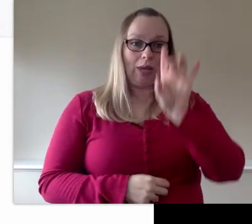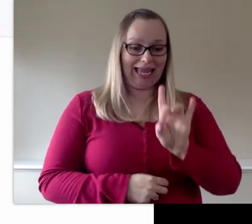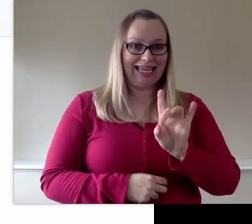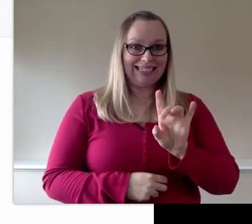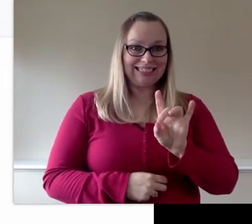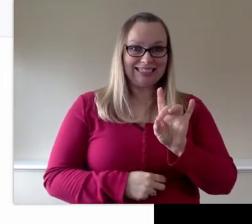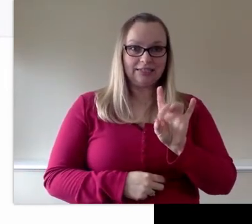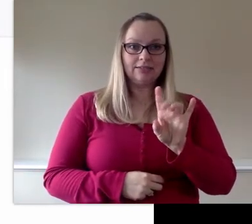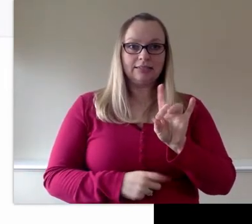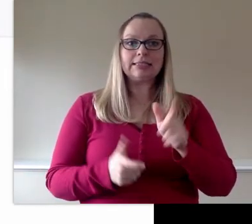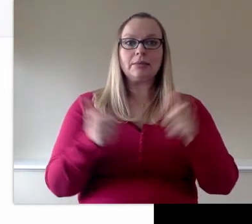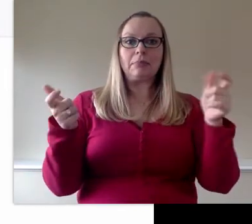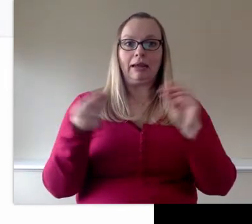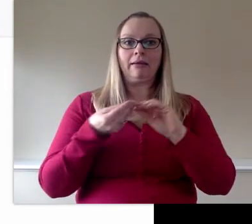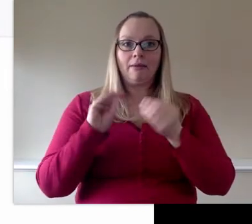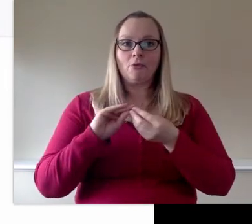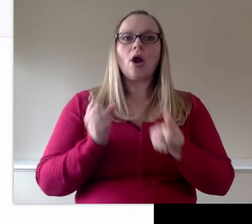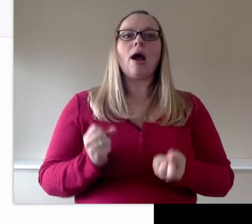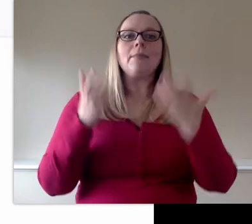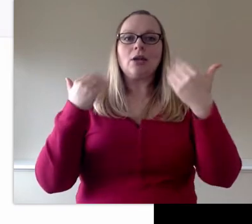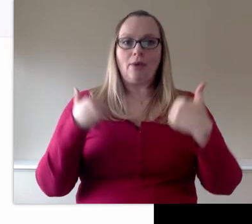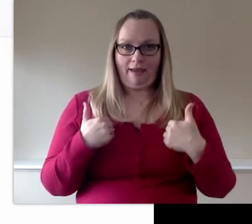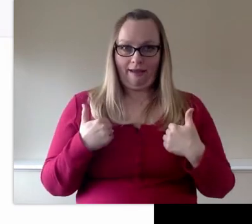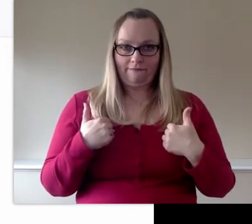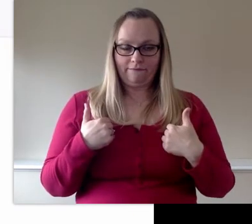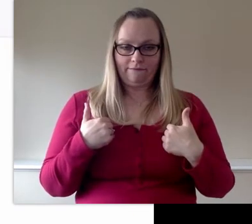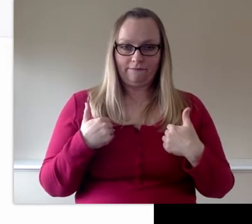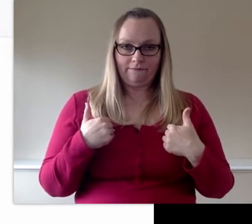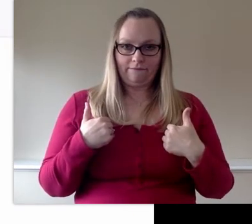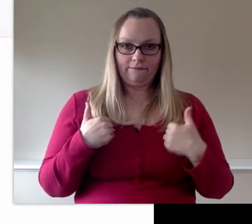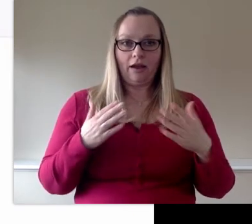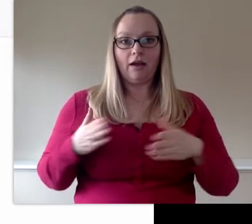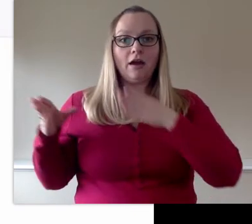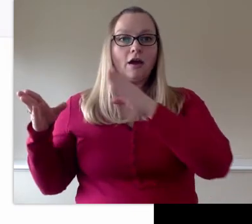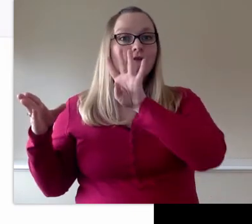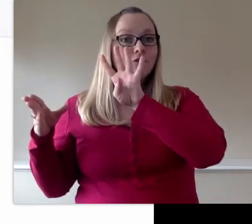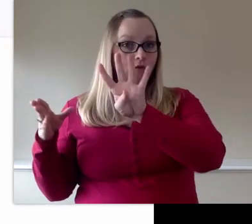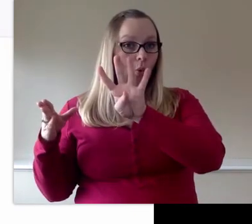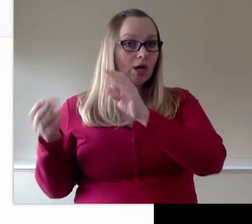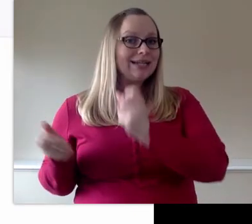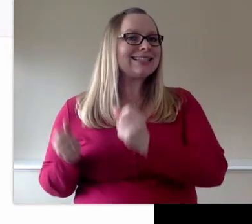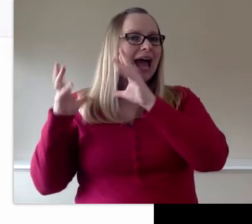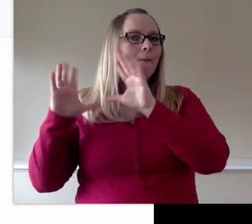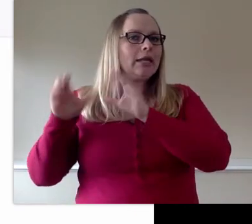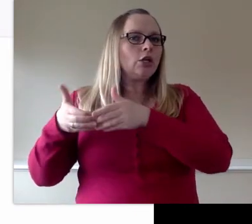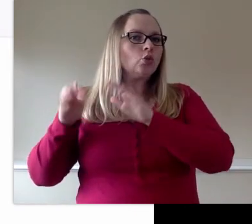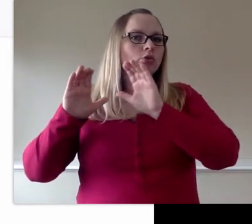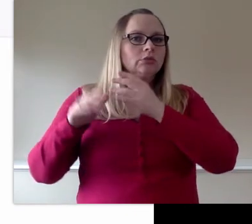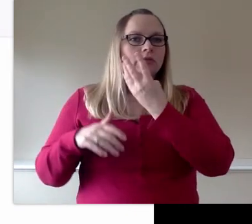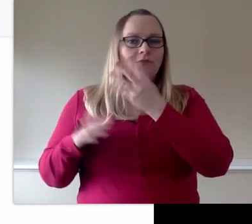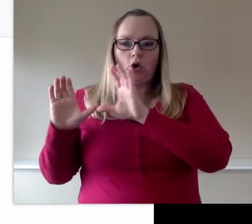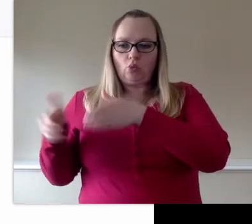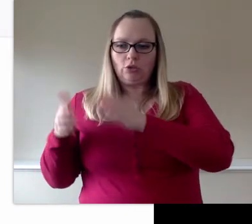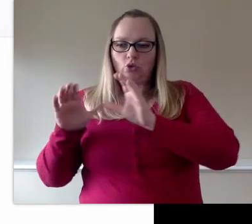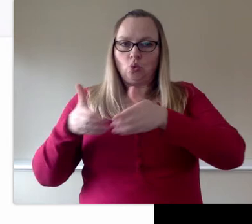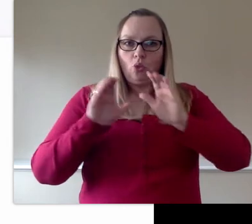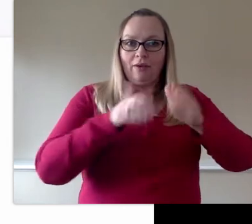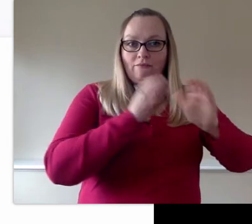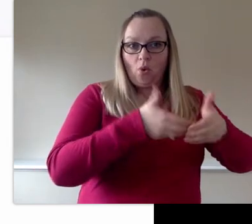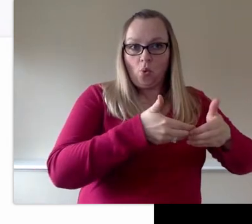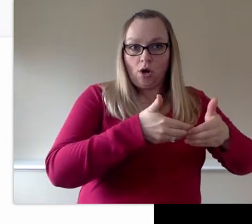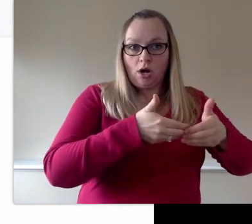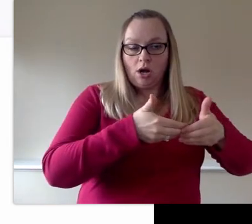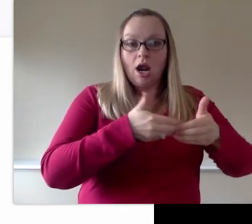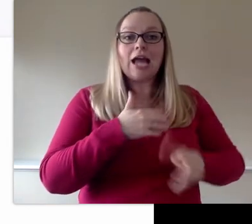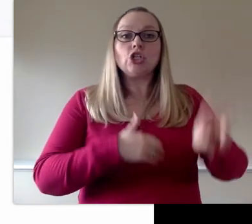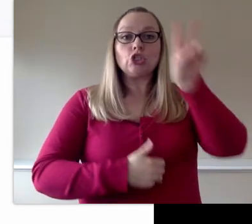number. That's how many we have. 4 is how many groups we're going to split it into. And 2 is how many each